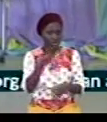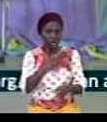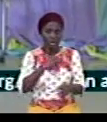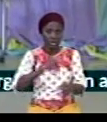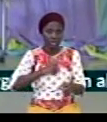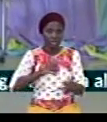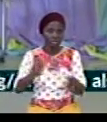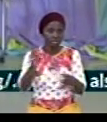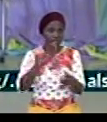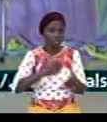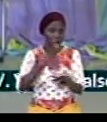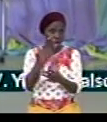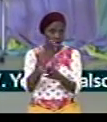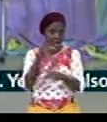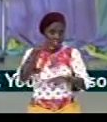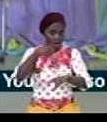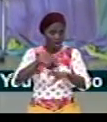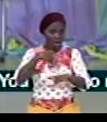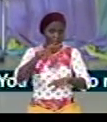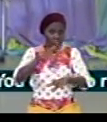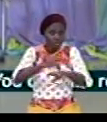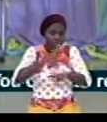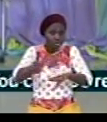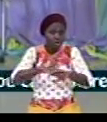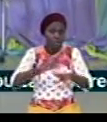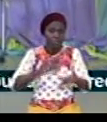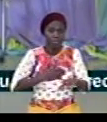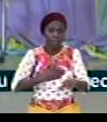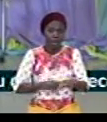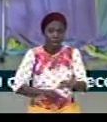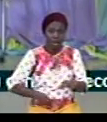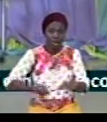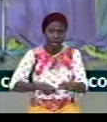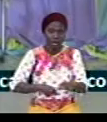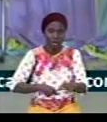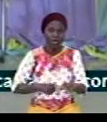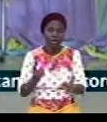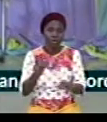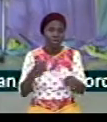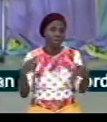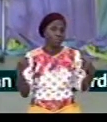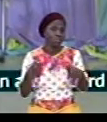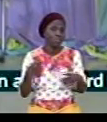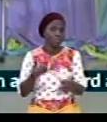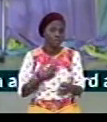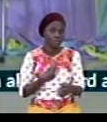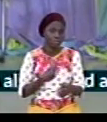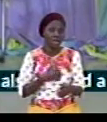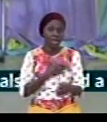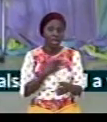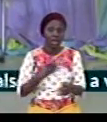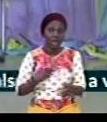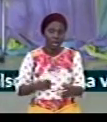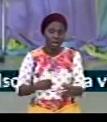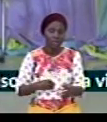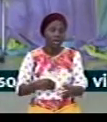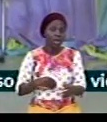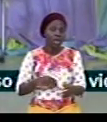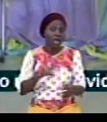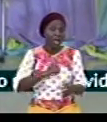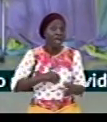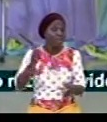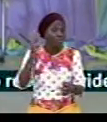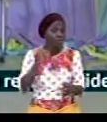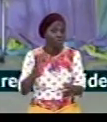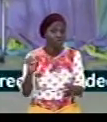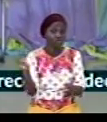hand on my knee, on my stomach, where it was paining me. I was urinating